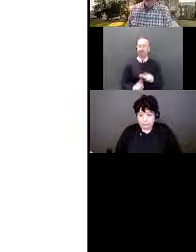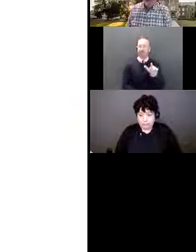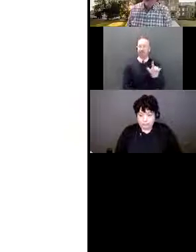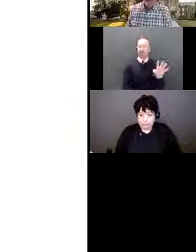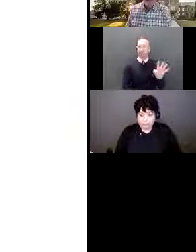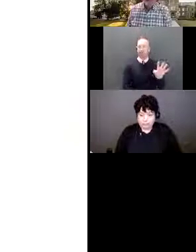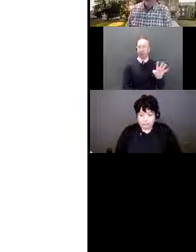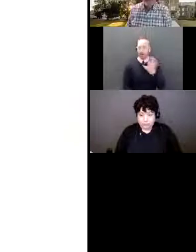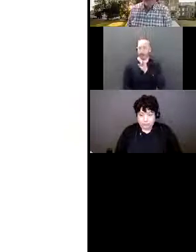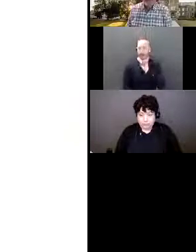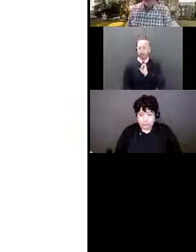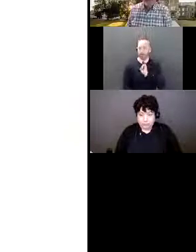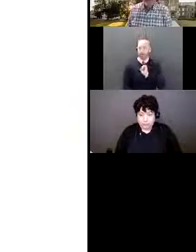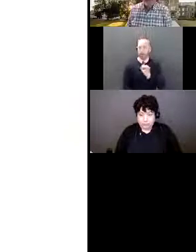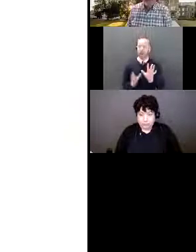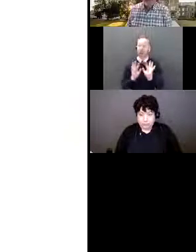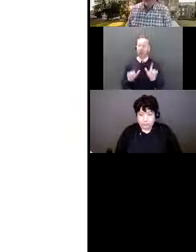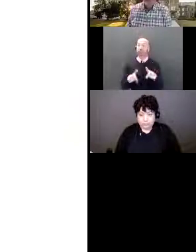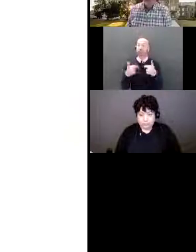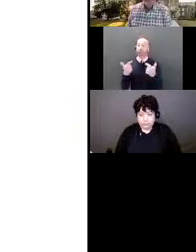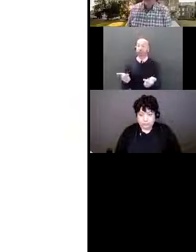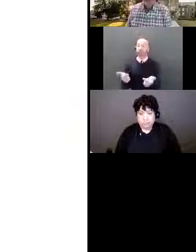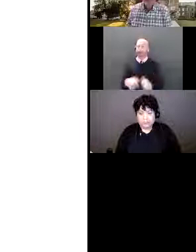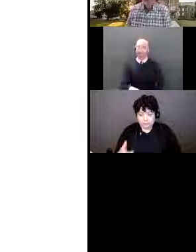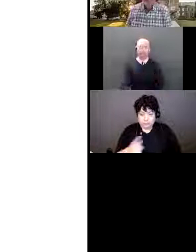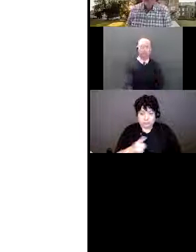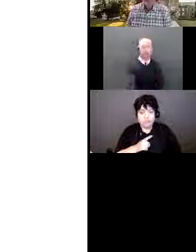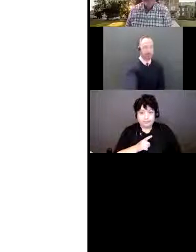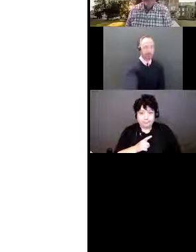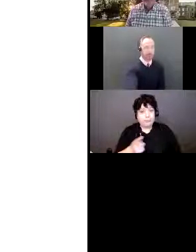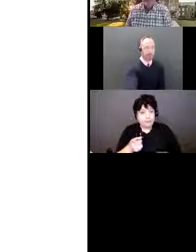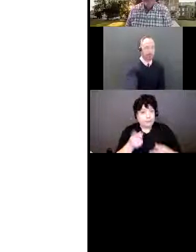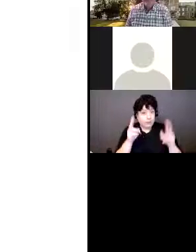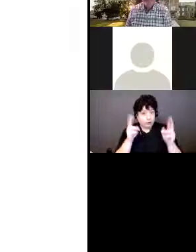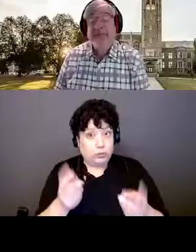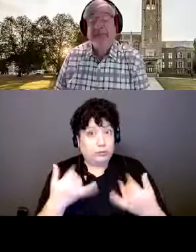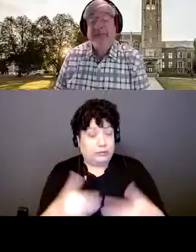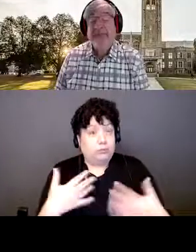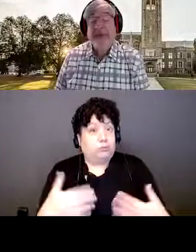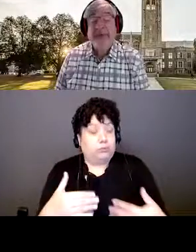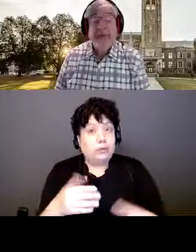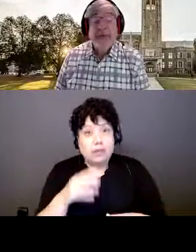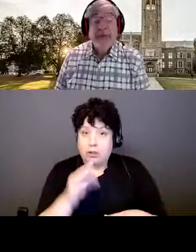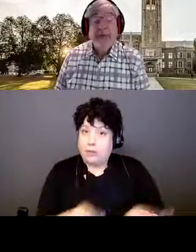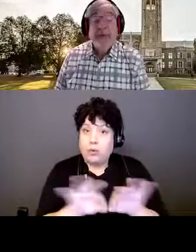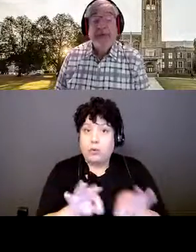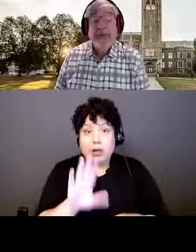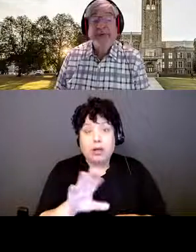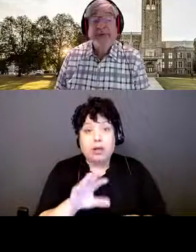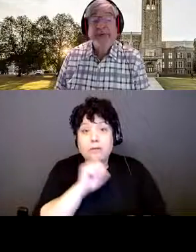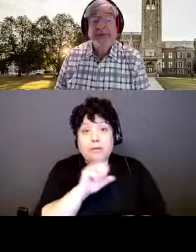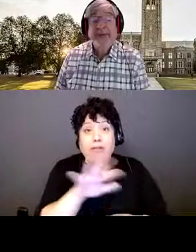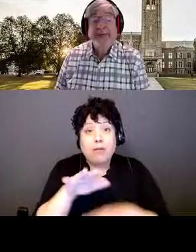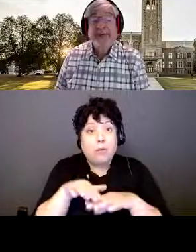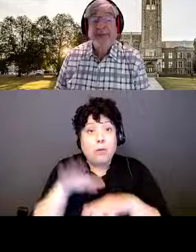But it's still a significant issue. Close to 3,000 individuals over age 55 report